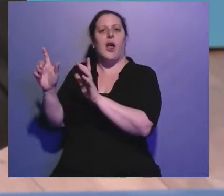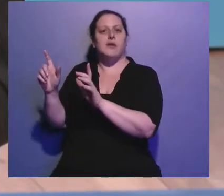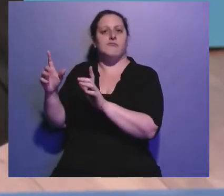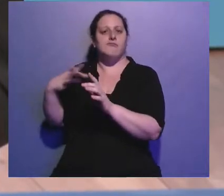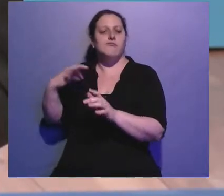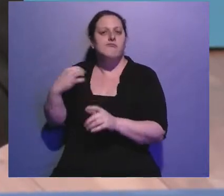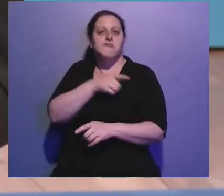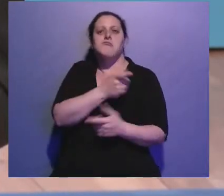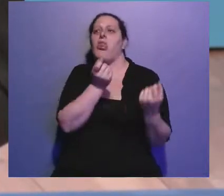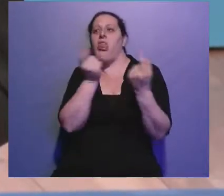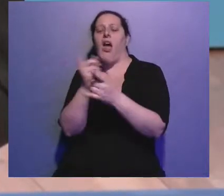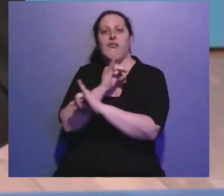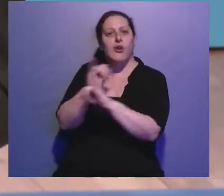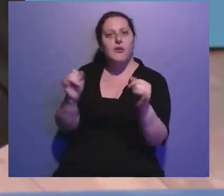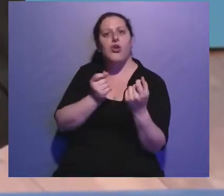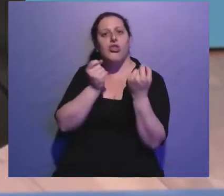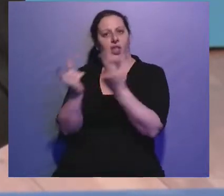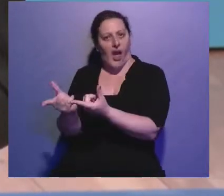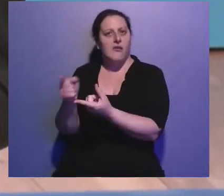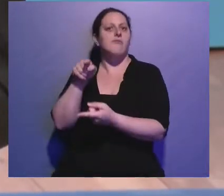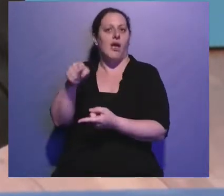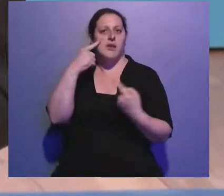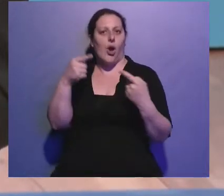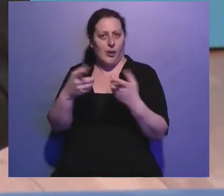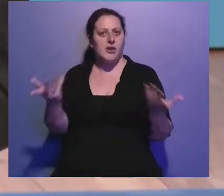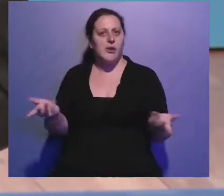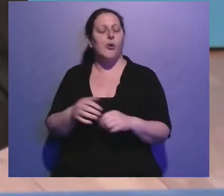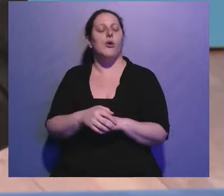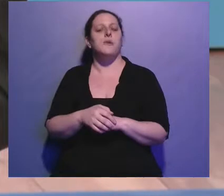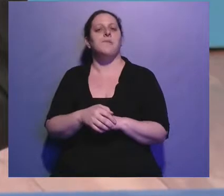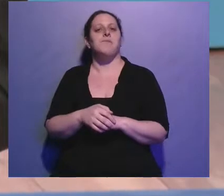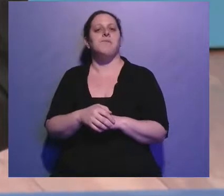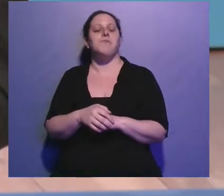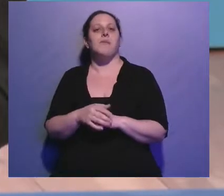providing information to the citizens.